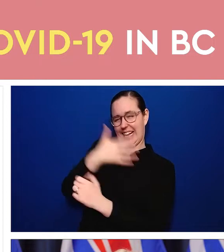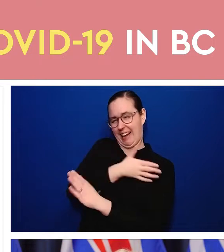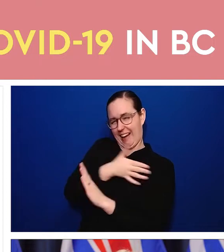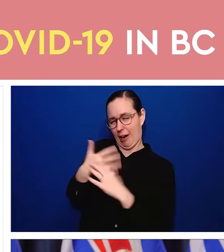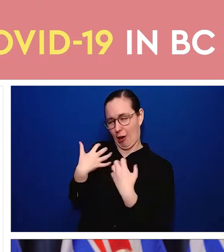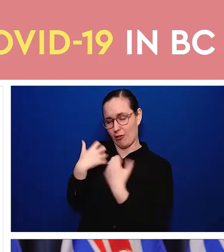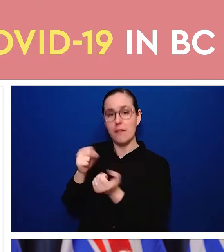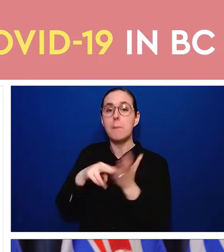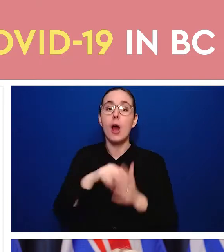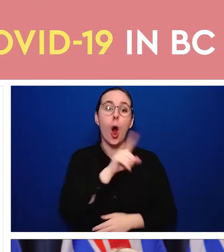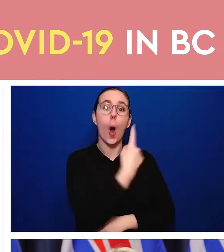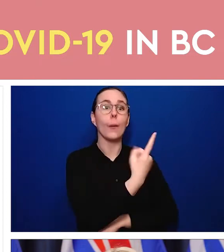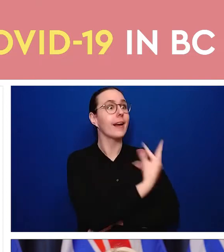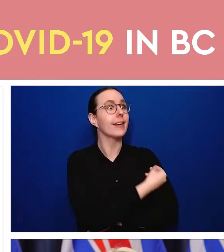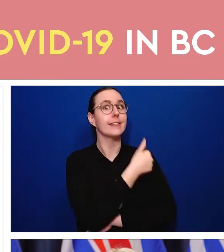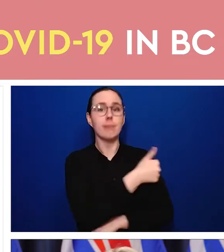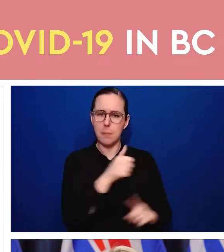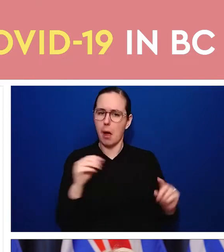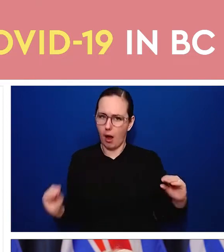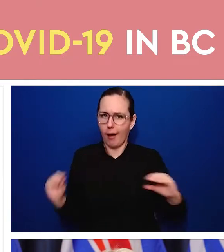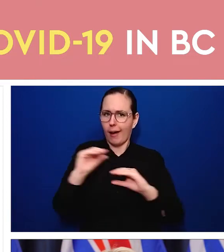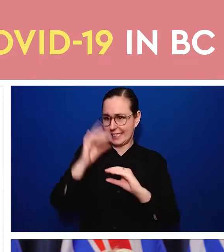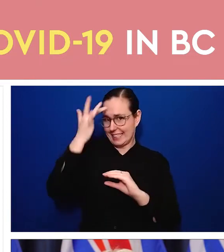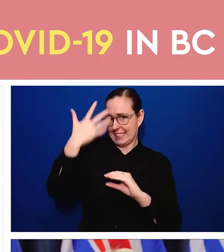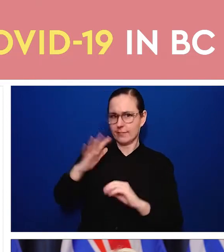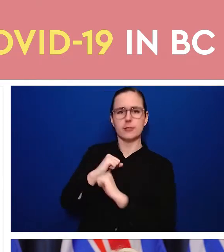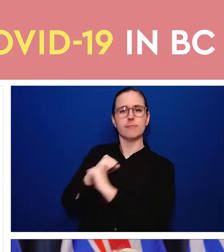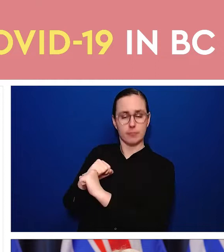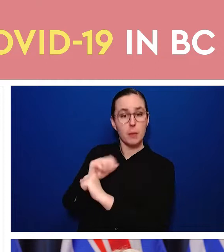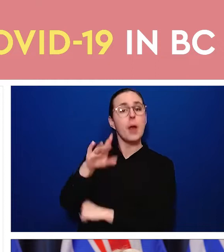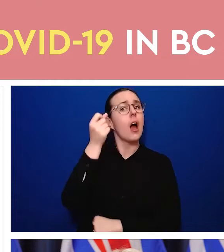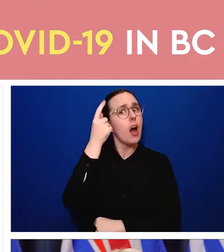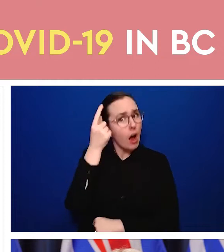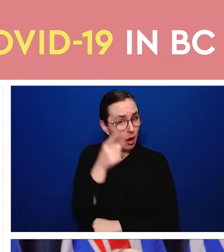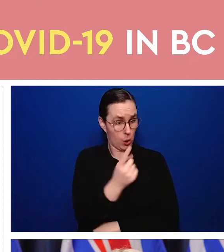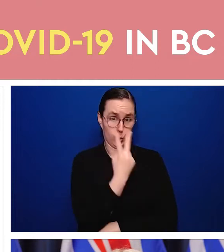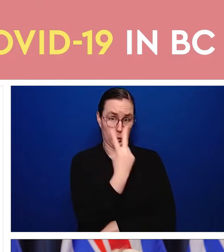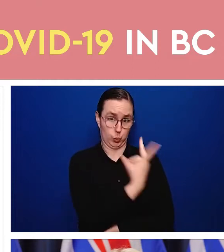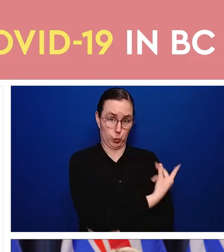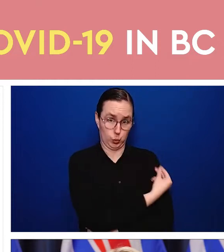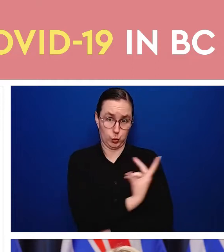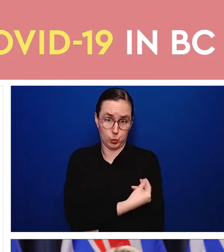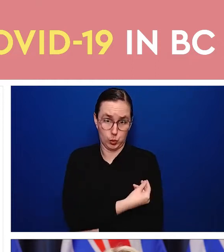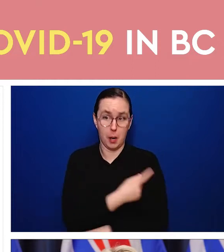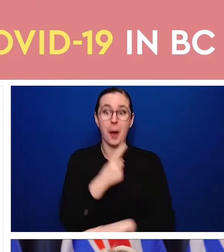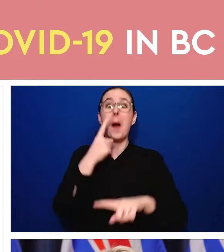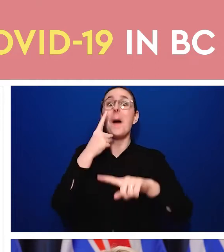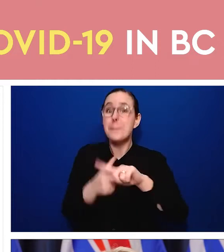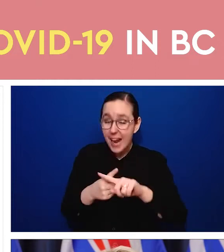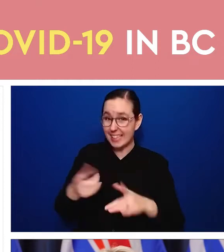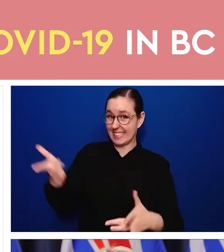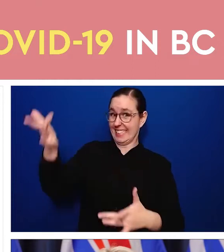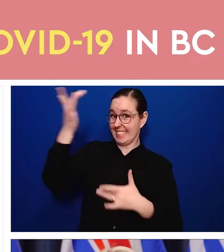of vaccine on board who got infected with Omicron, most of whom thankfully had a relatively mild illness, have a good,